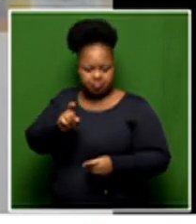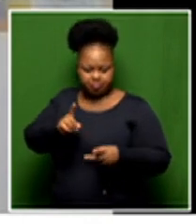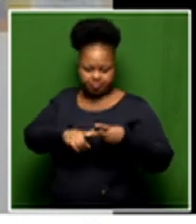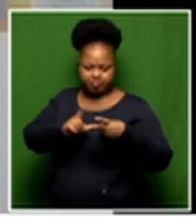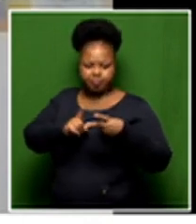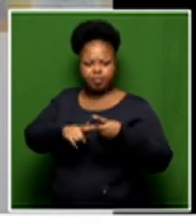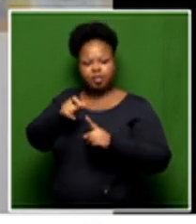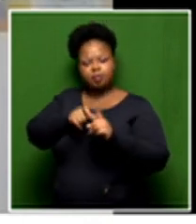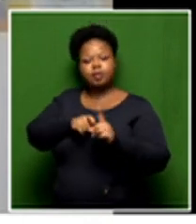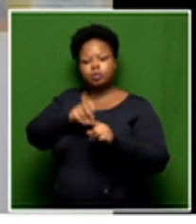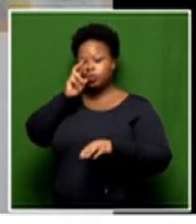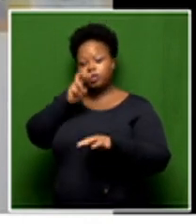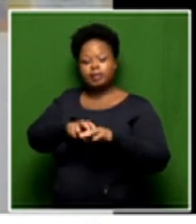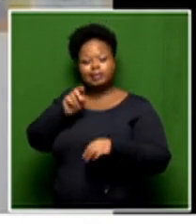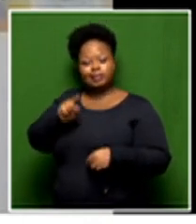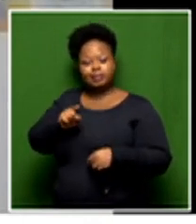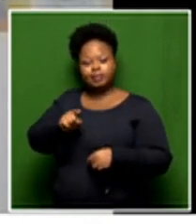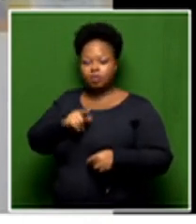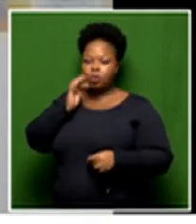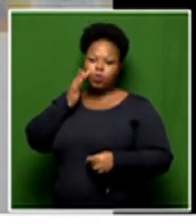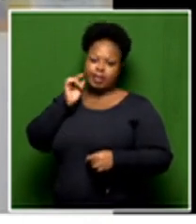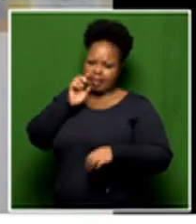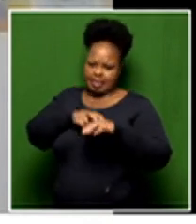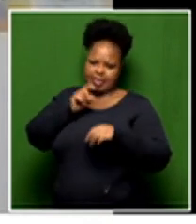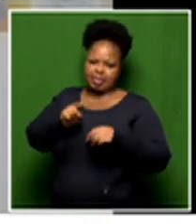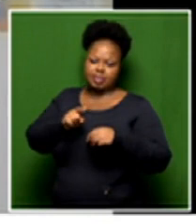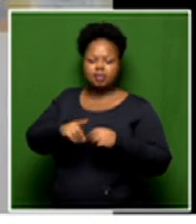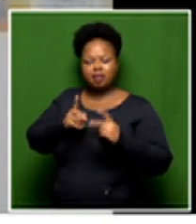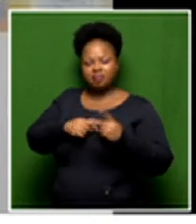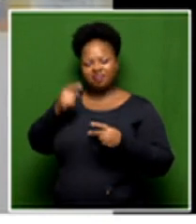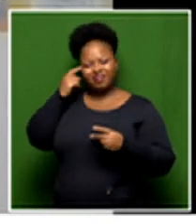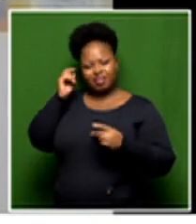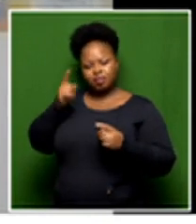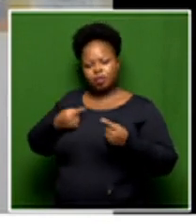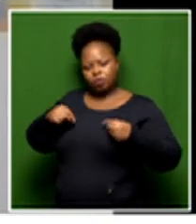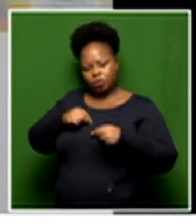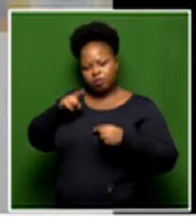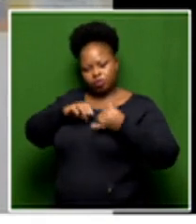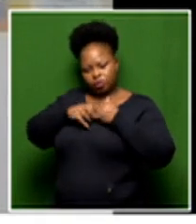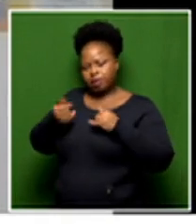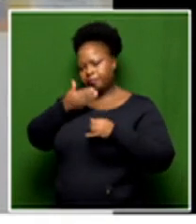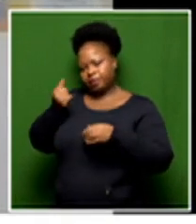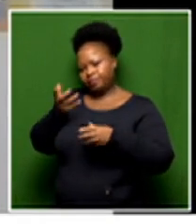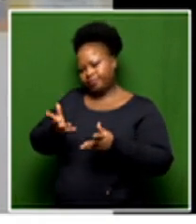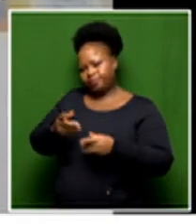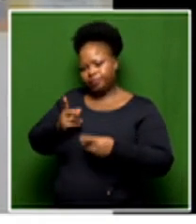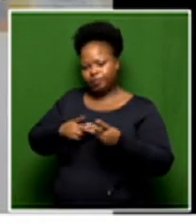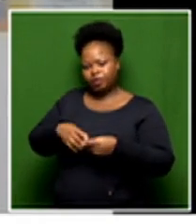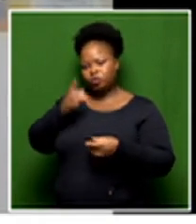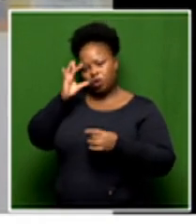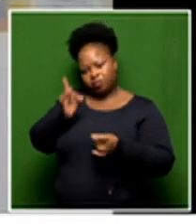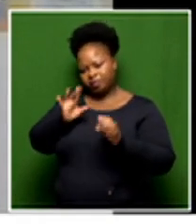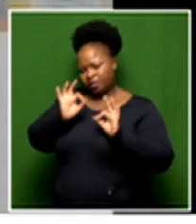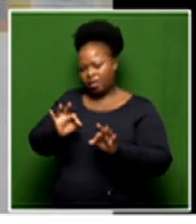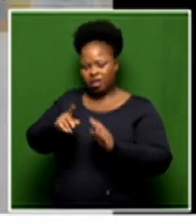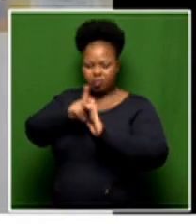to the person who needs it when they need it? And I think that's where we need to put our efforts. So the messaging is there,